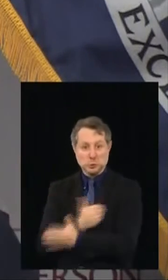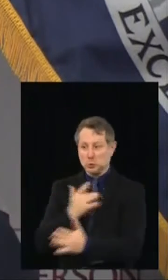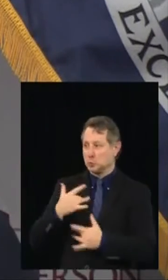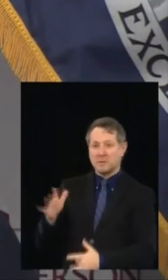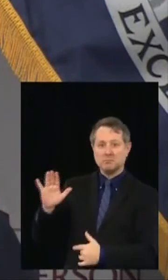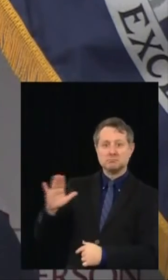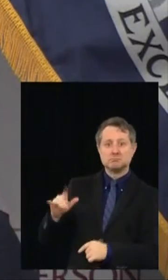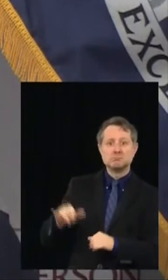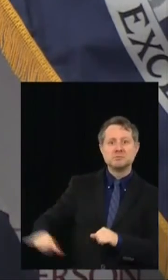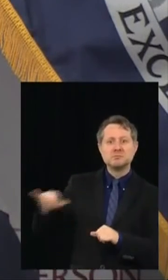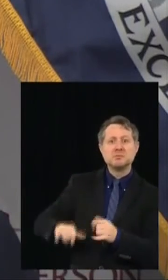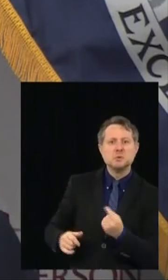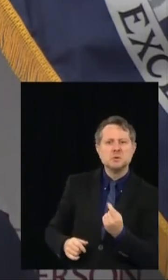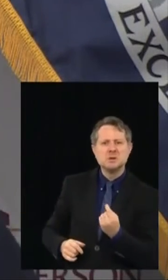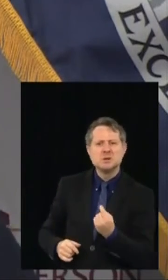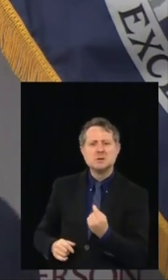happens